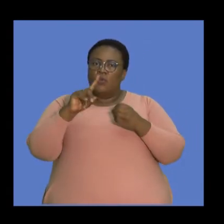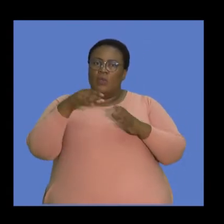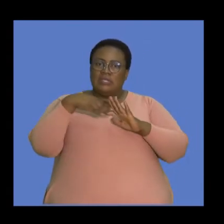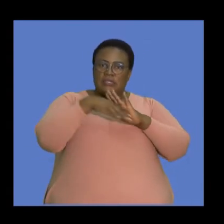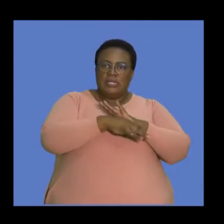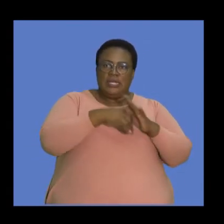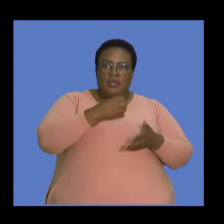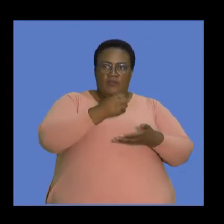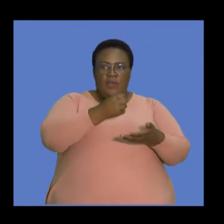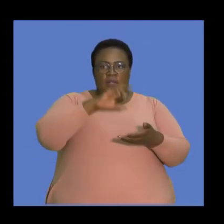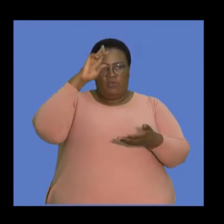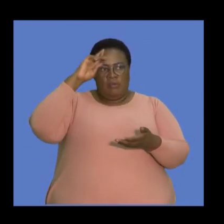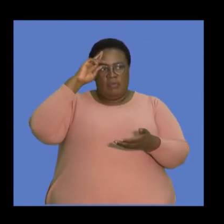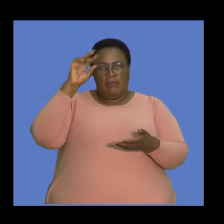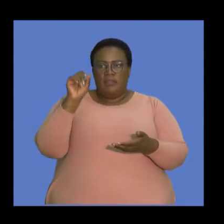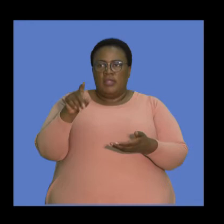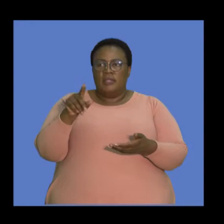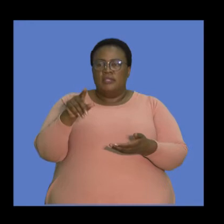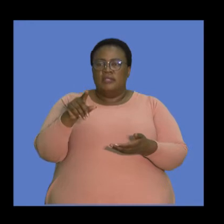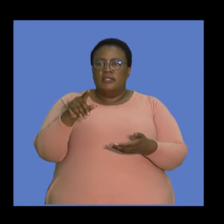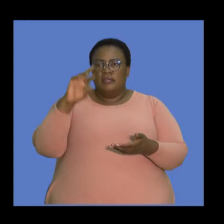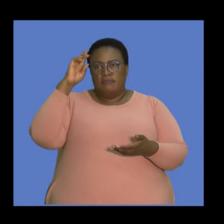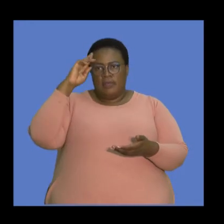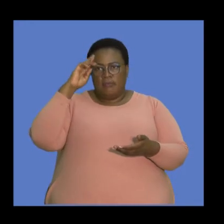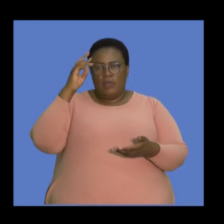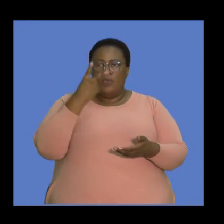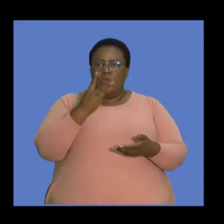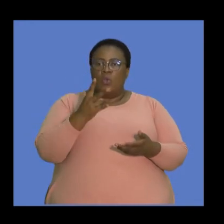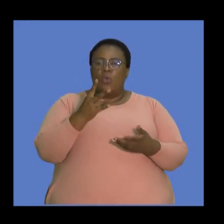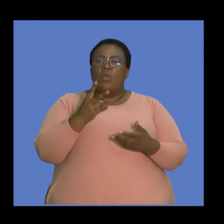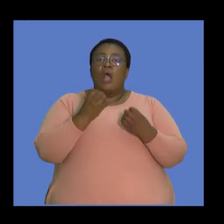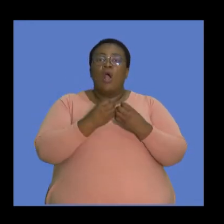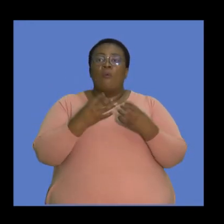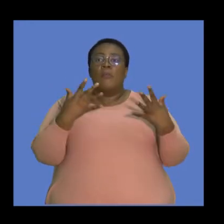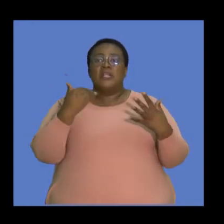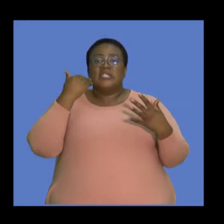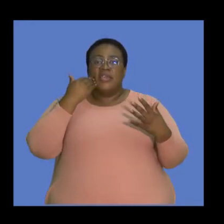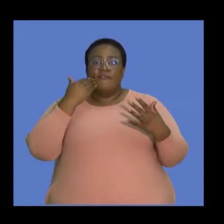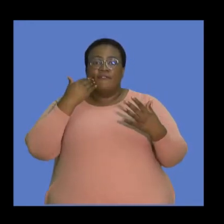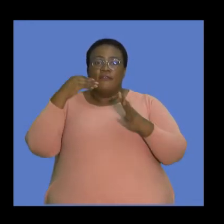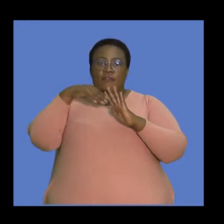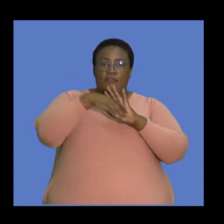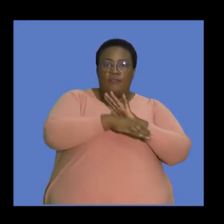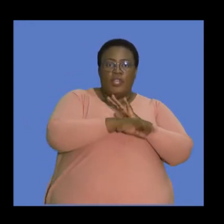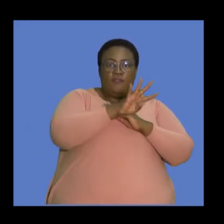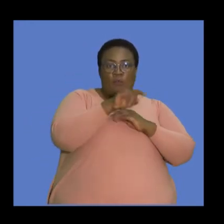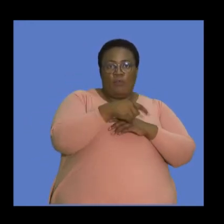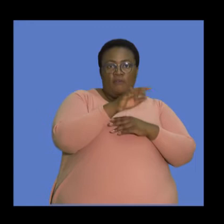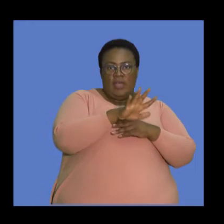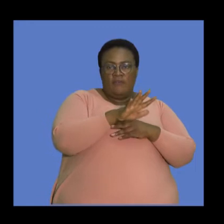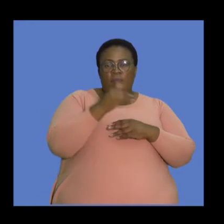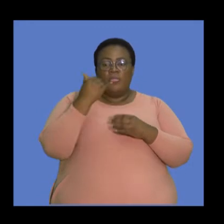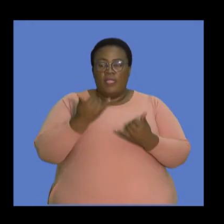here is sinking fund, right? Remember that. So remember we looked at how much it will cost if the depreciation is